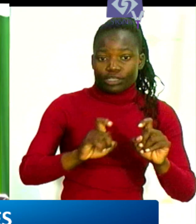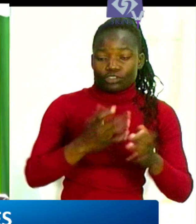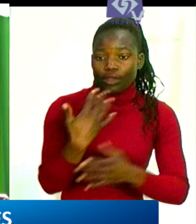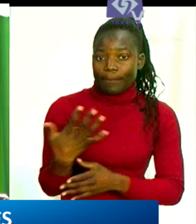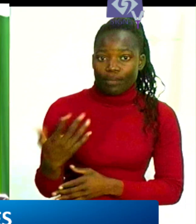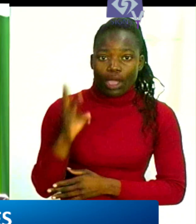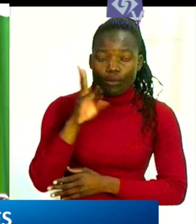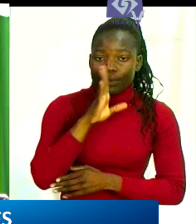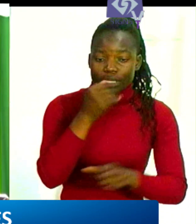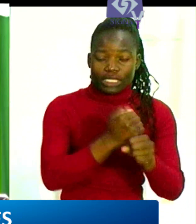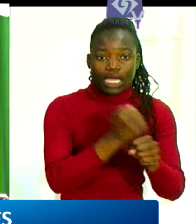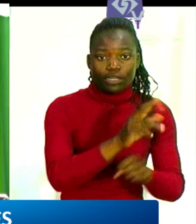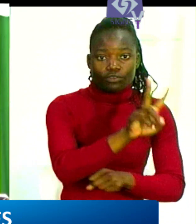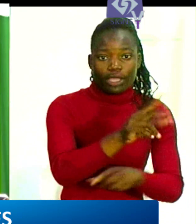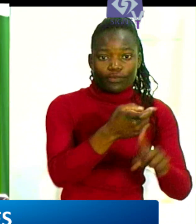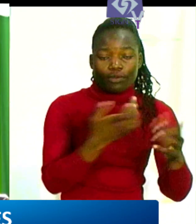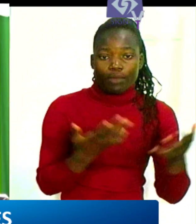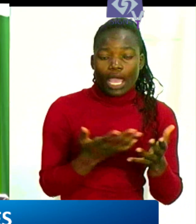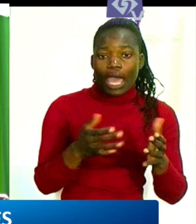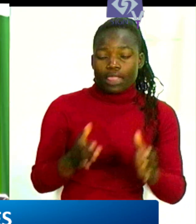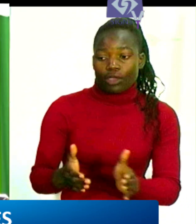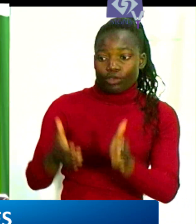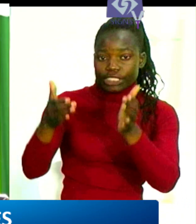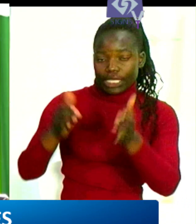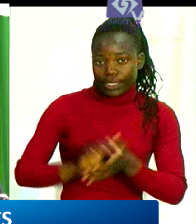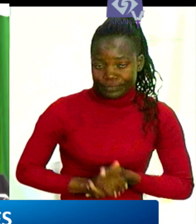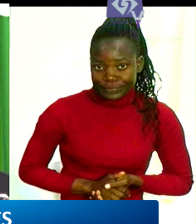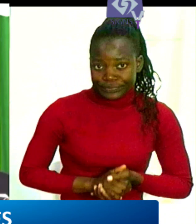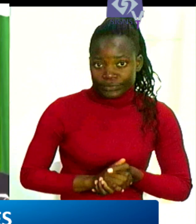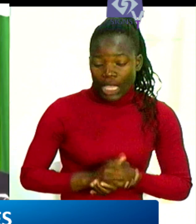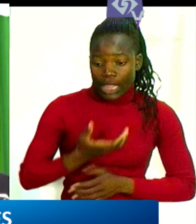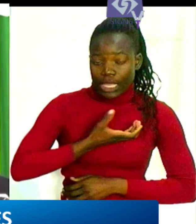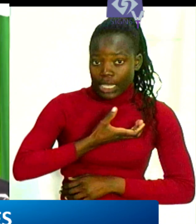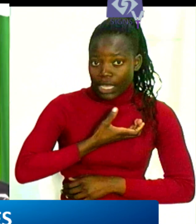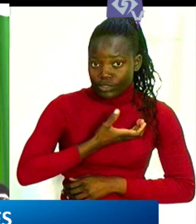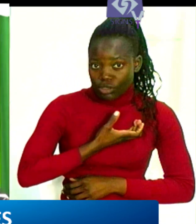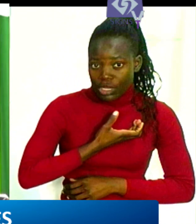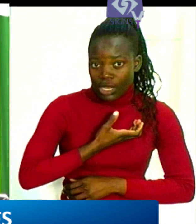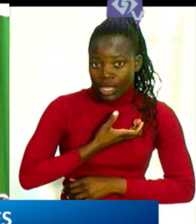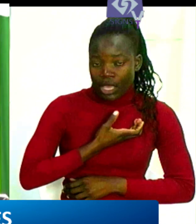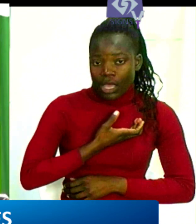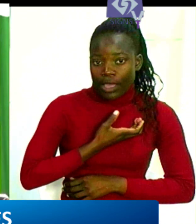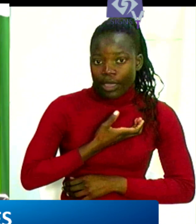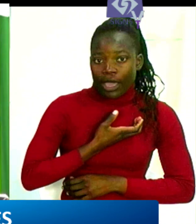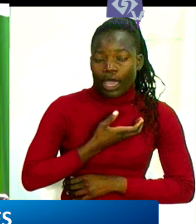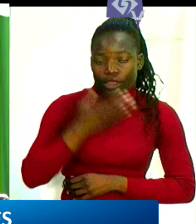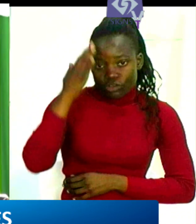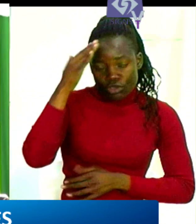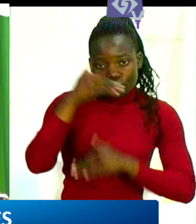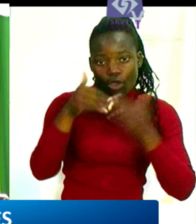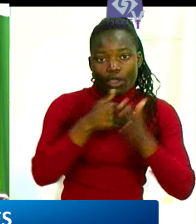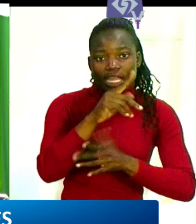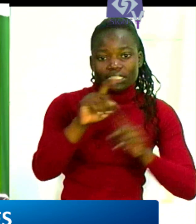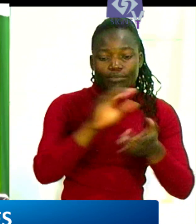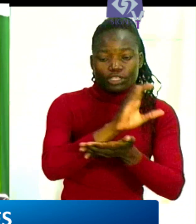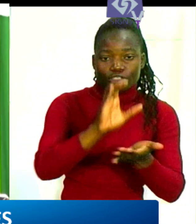Kcse examinations papers will be done twice from the container. The Council has mapped